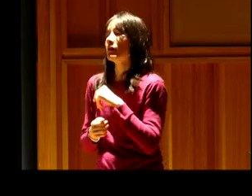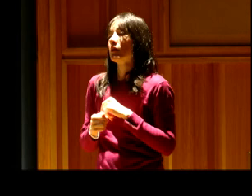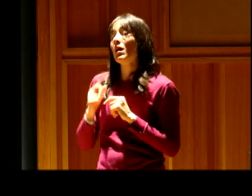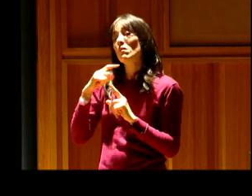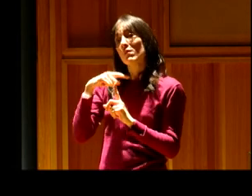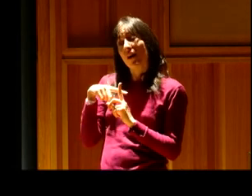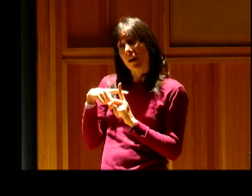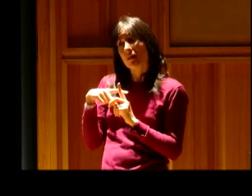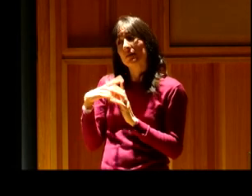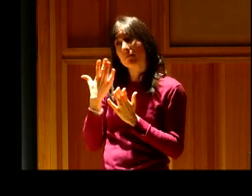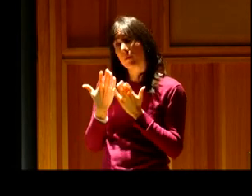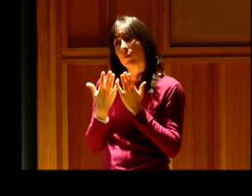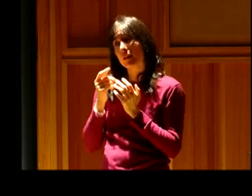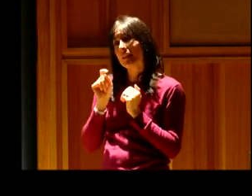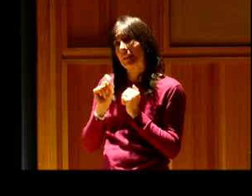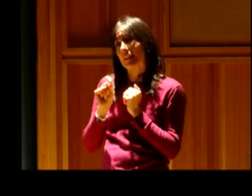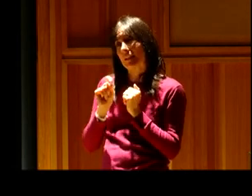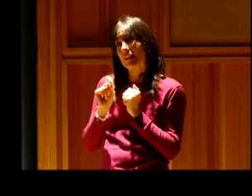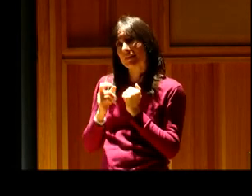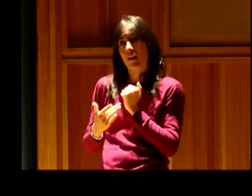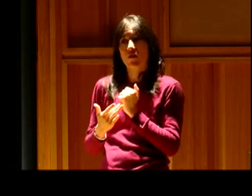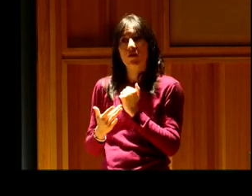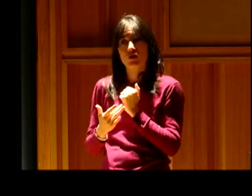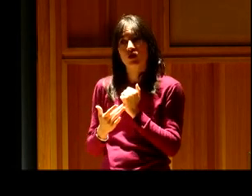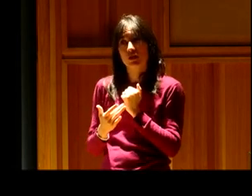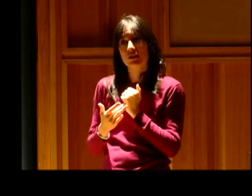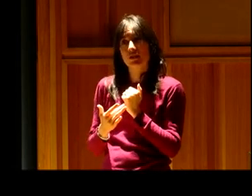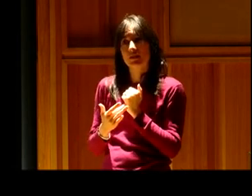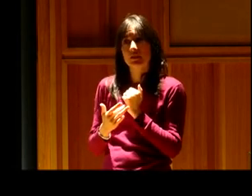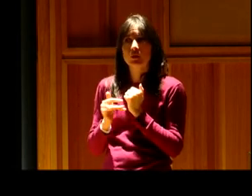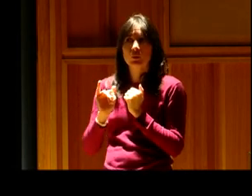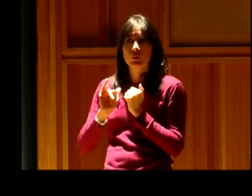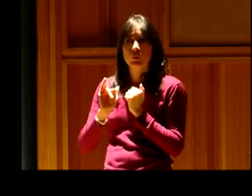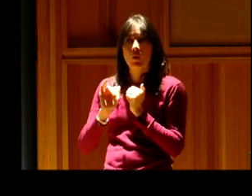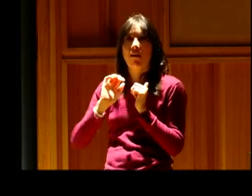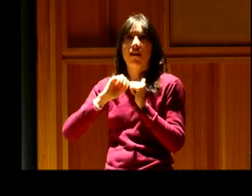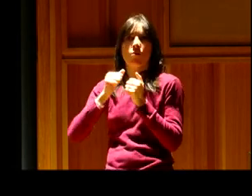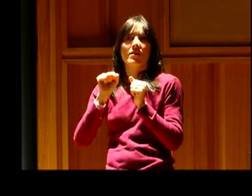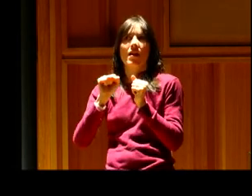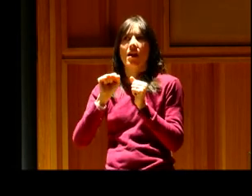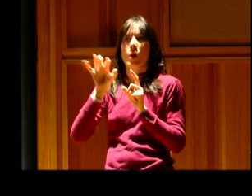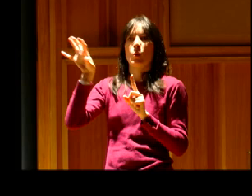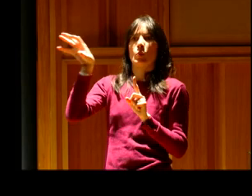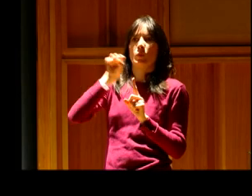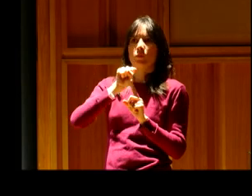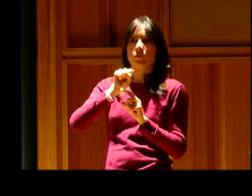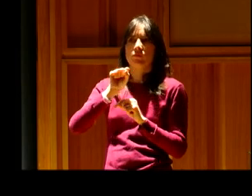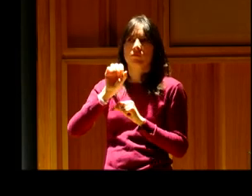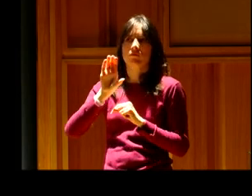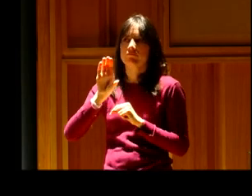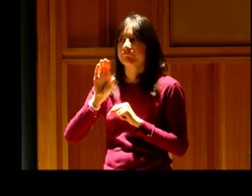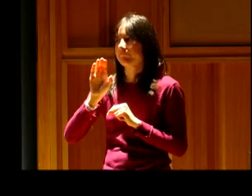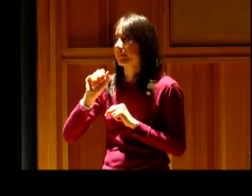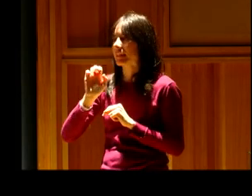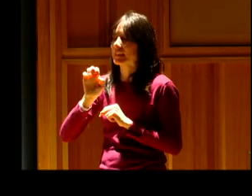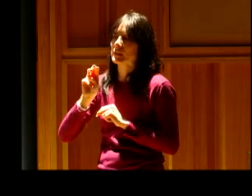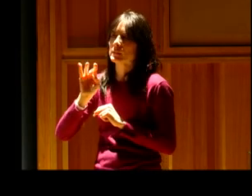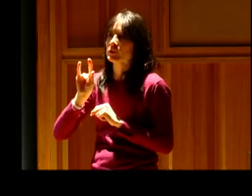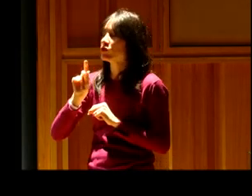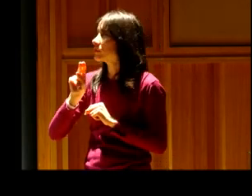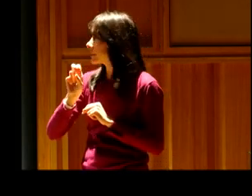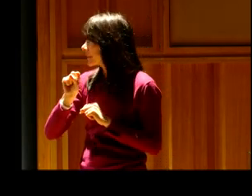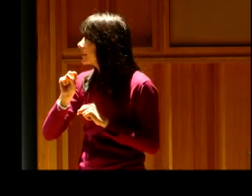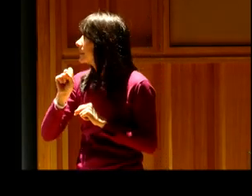need some help from technology to remove carbon emissions from the atmosphere. And so that's another